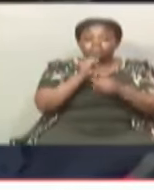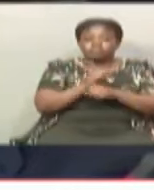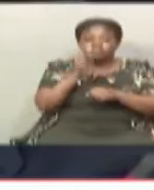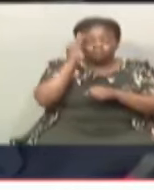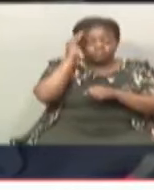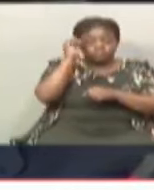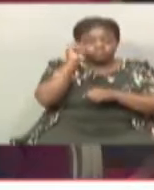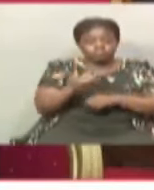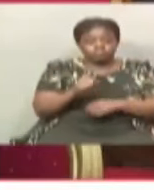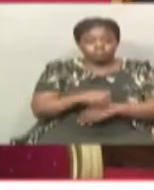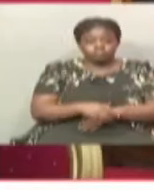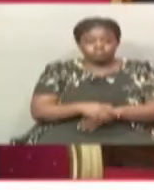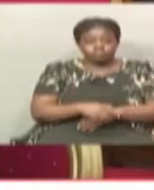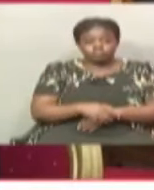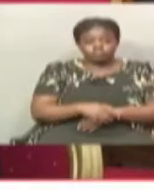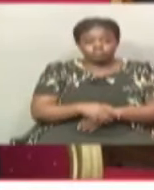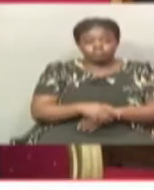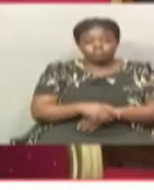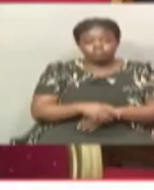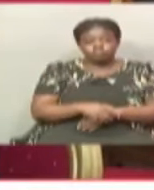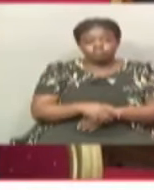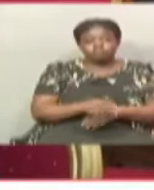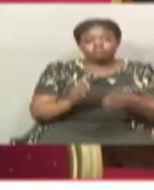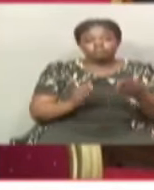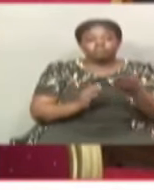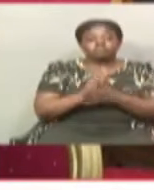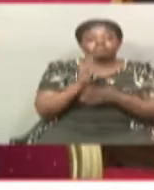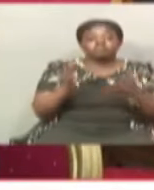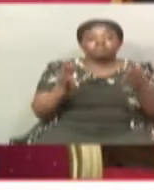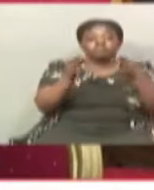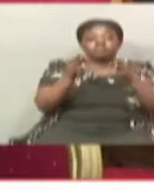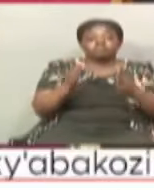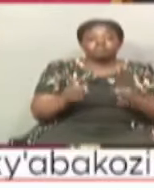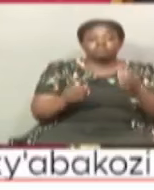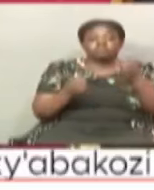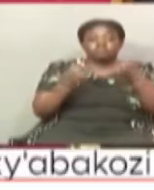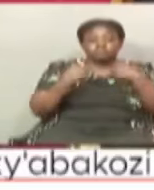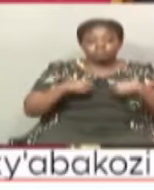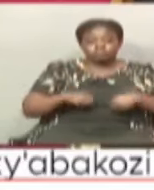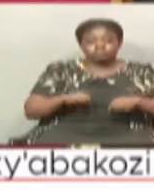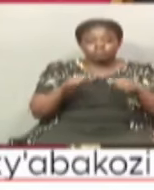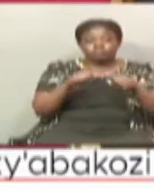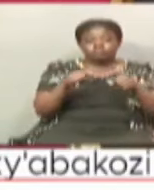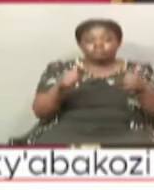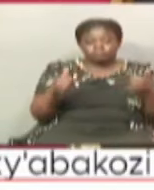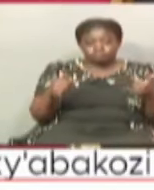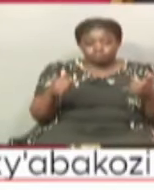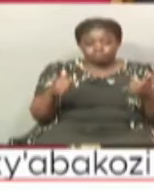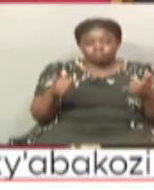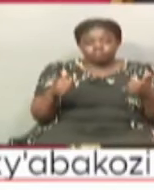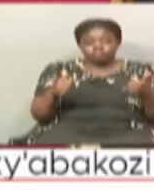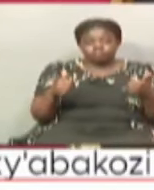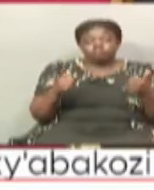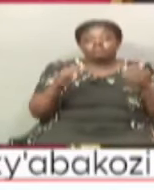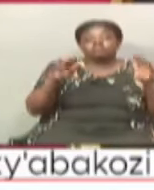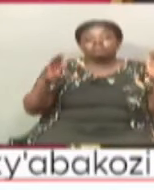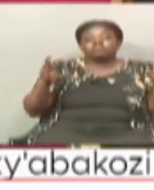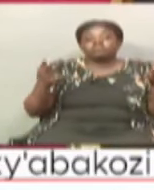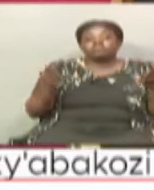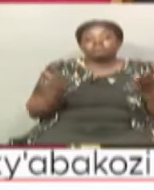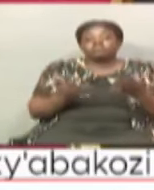n'obusobozi abuyina. Surely a fund that has been performing so well, how can